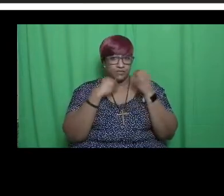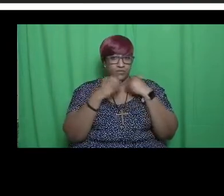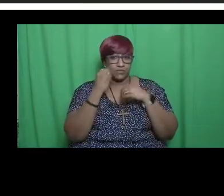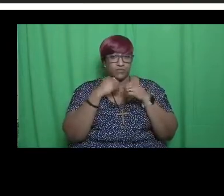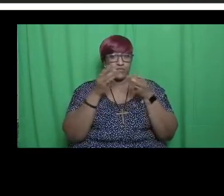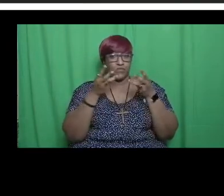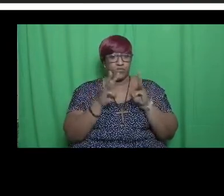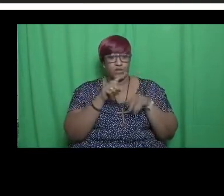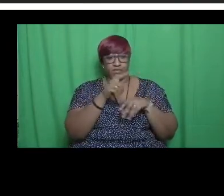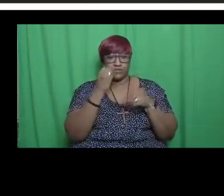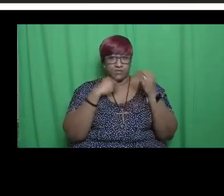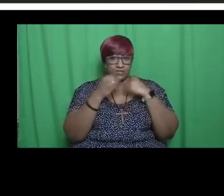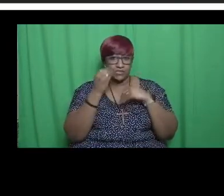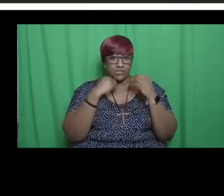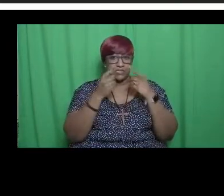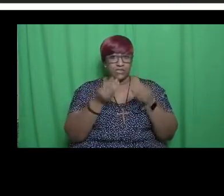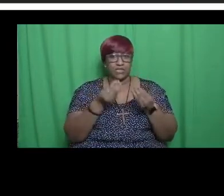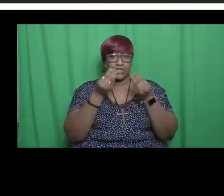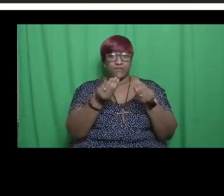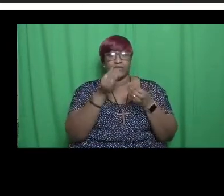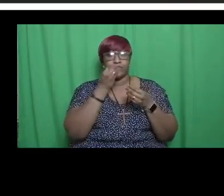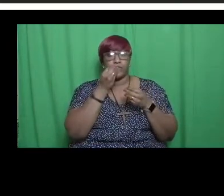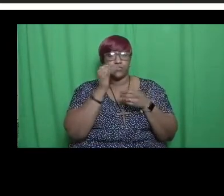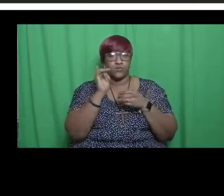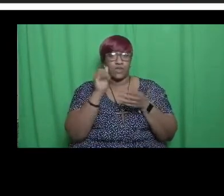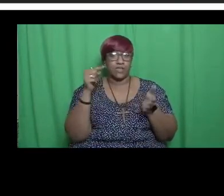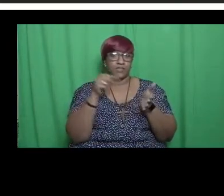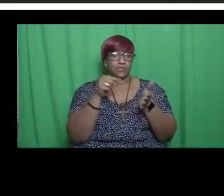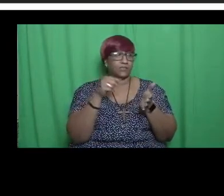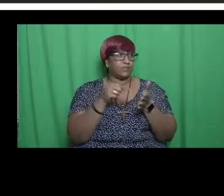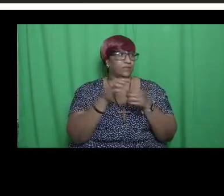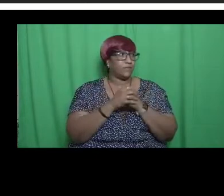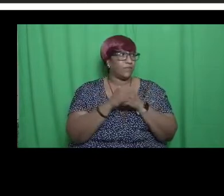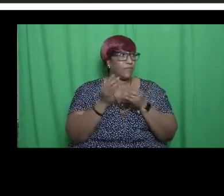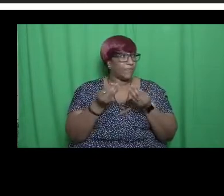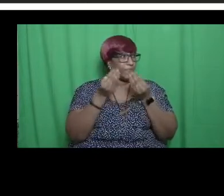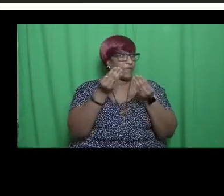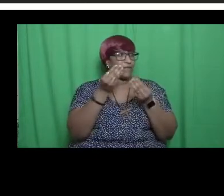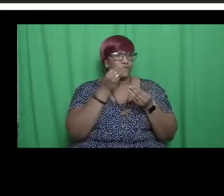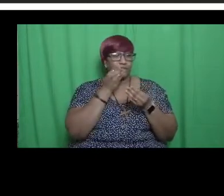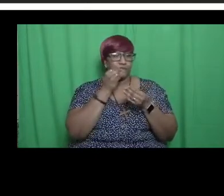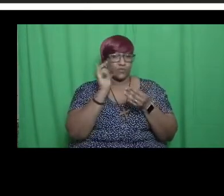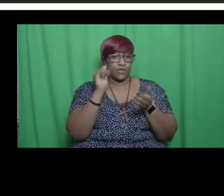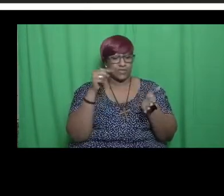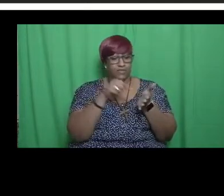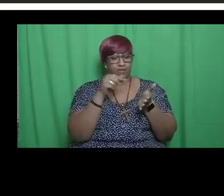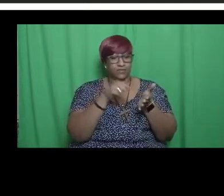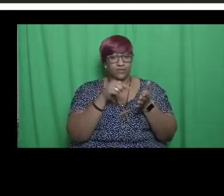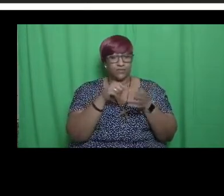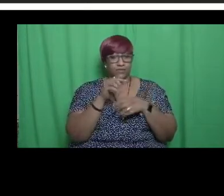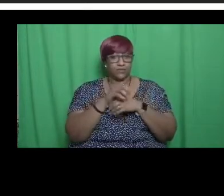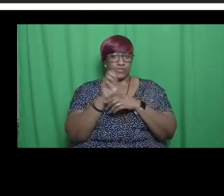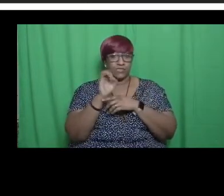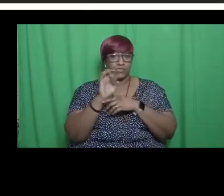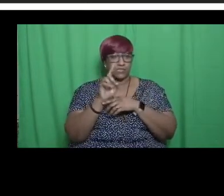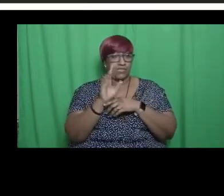they would eat, they would give the food like this. When they would give the food out like this, the sleeves would come up. And when